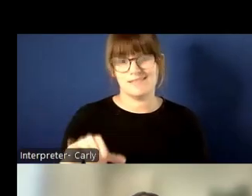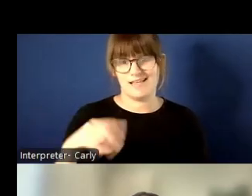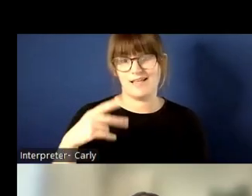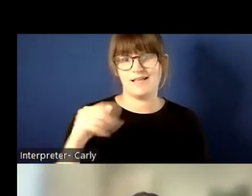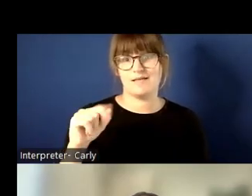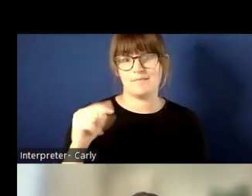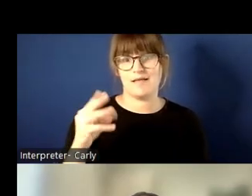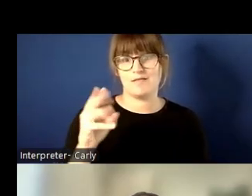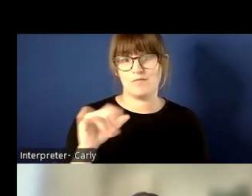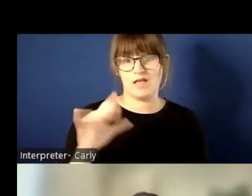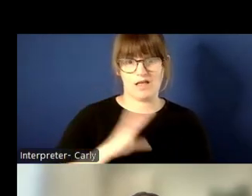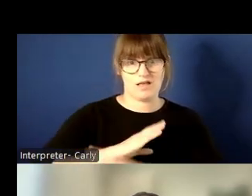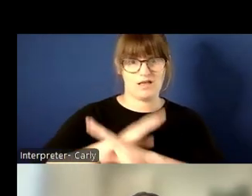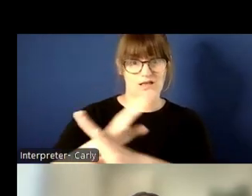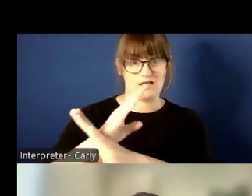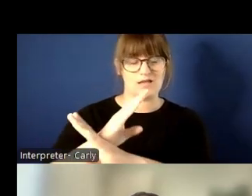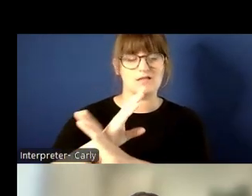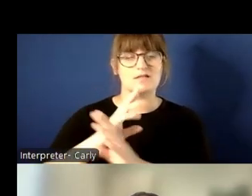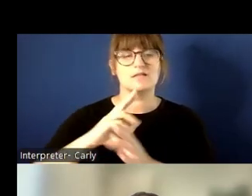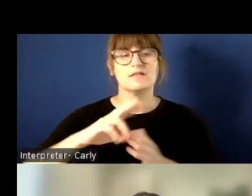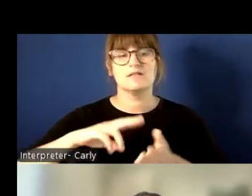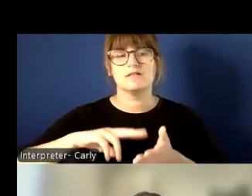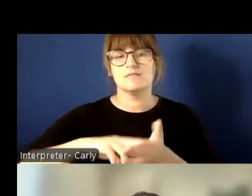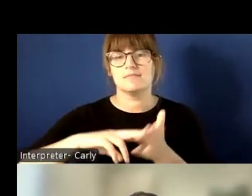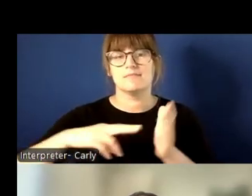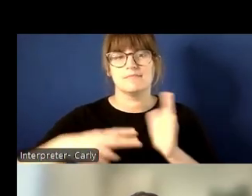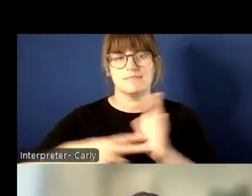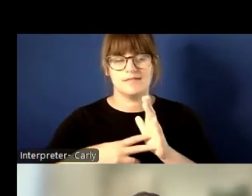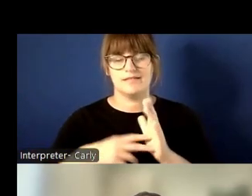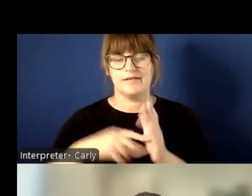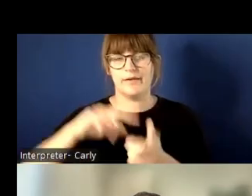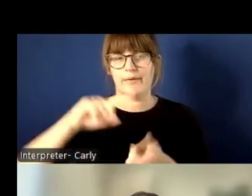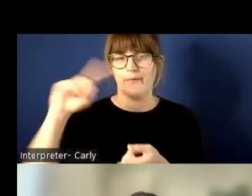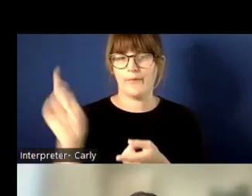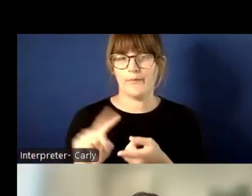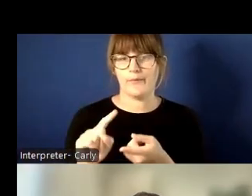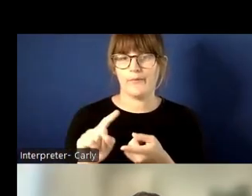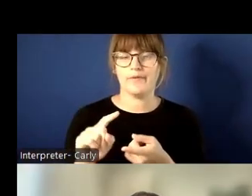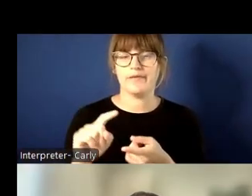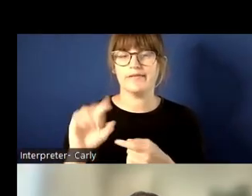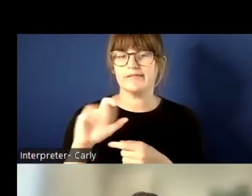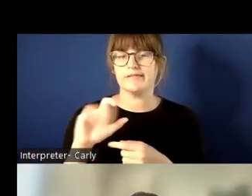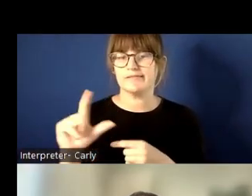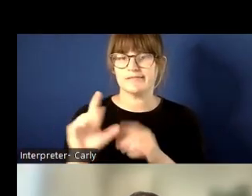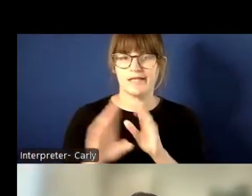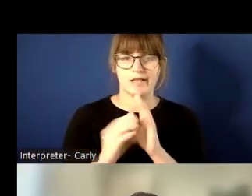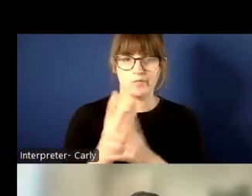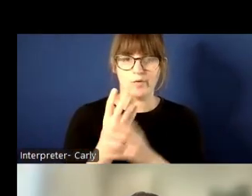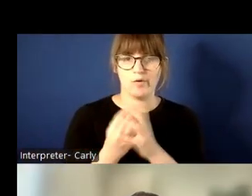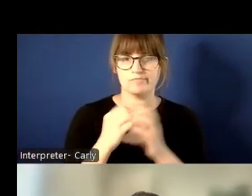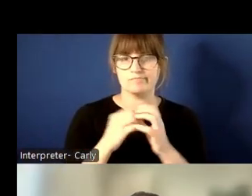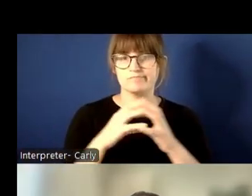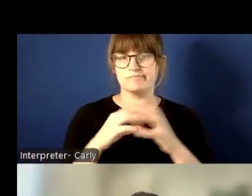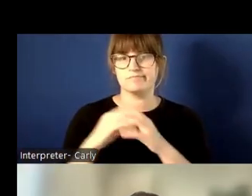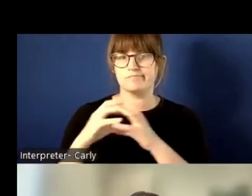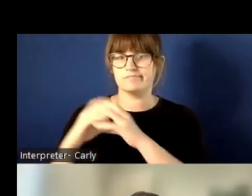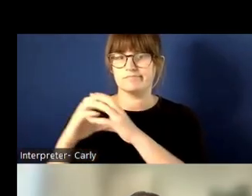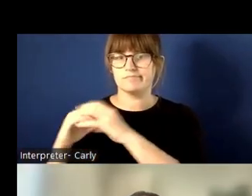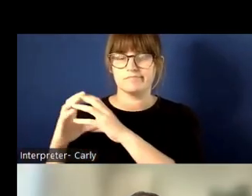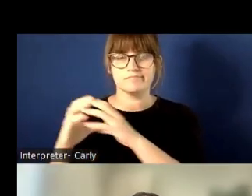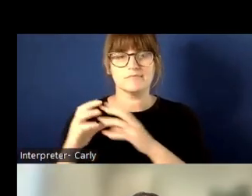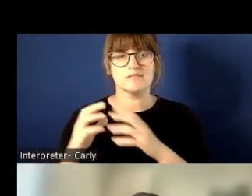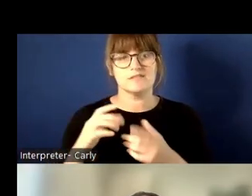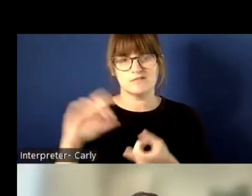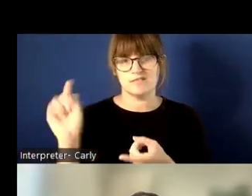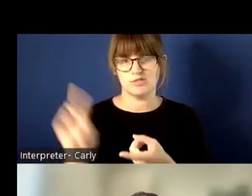you get basically decreases in cell growth, cell survival, and the normal cell regulation you would normally